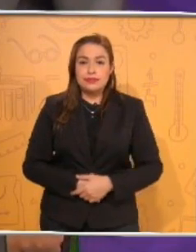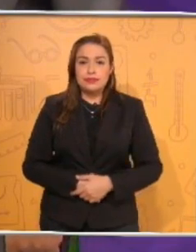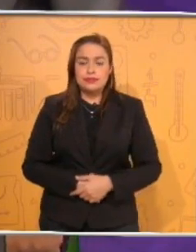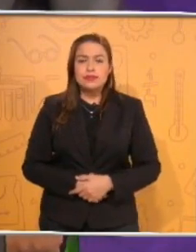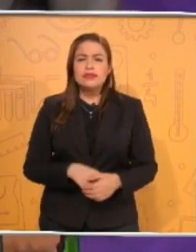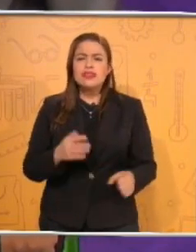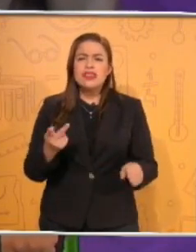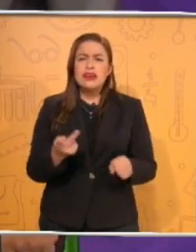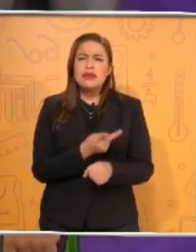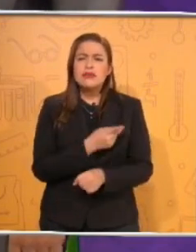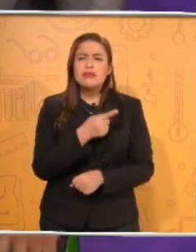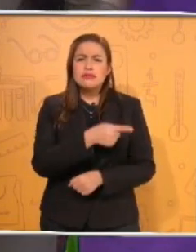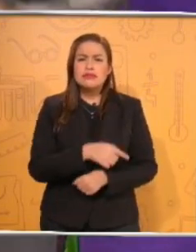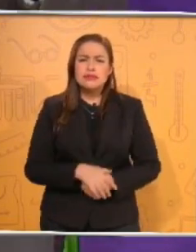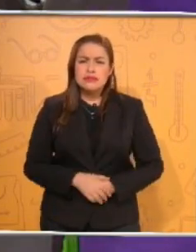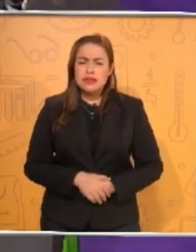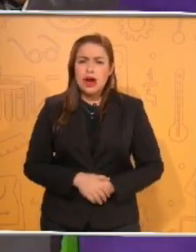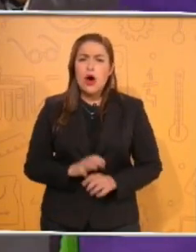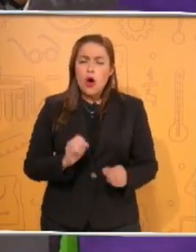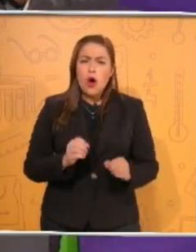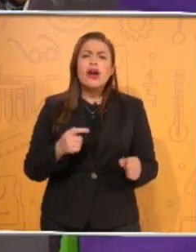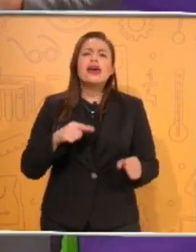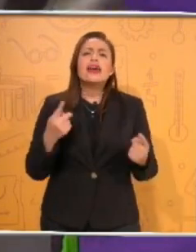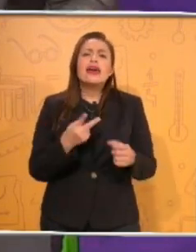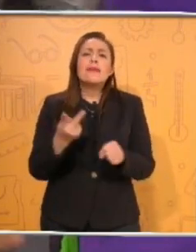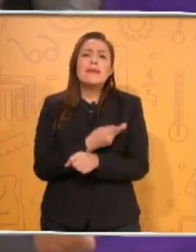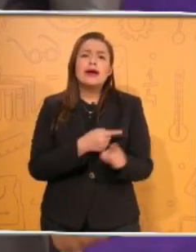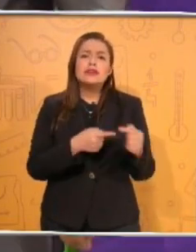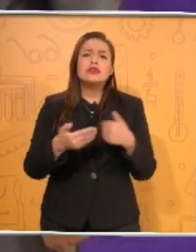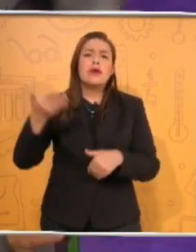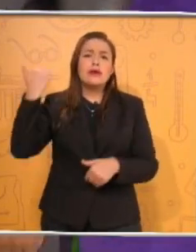What happened, or what was happening here?